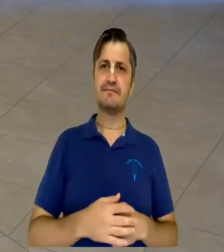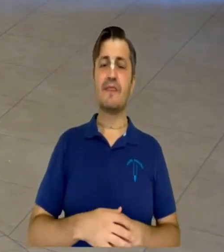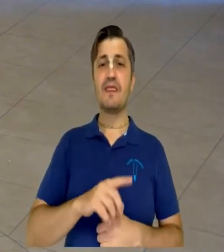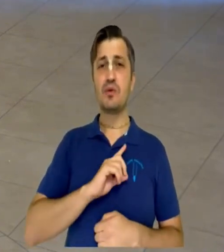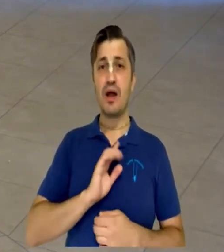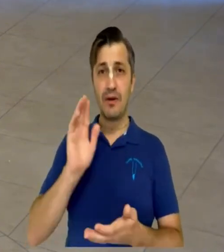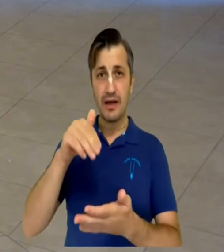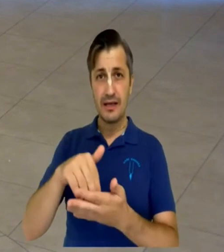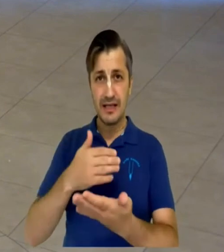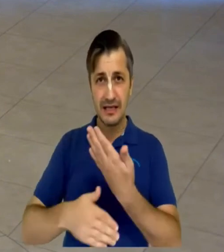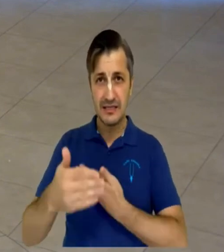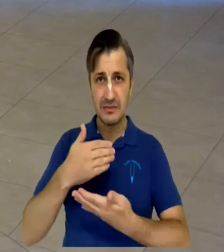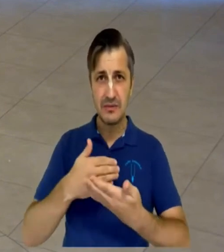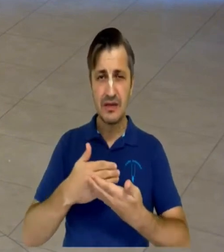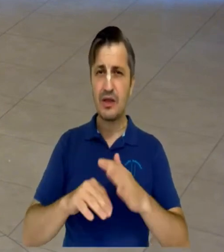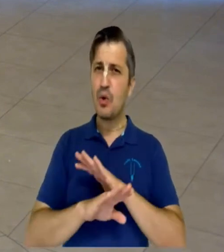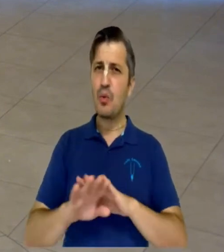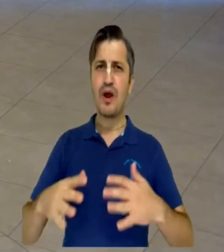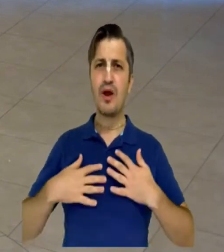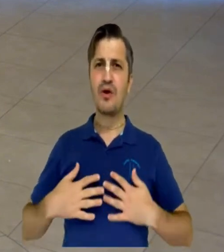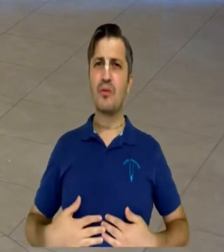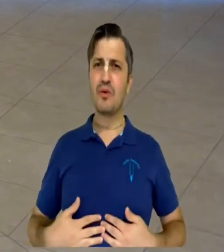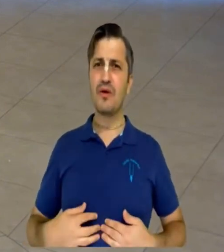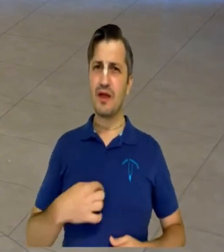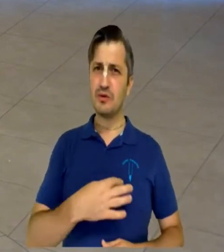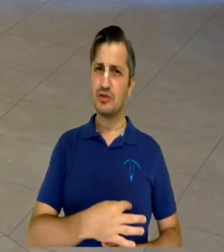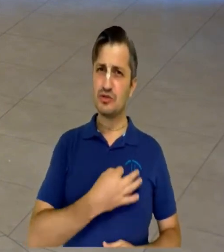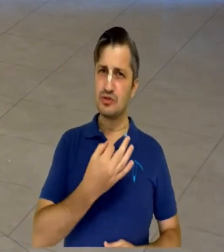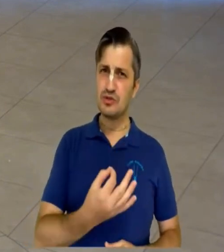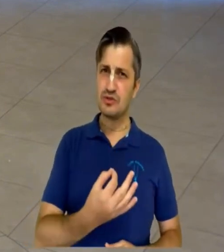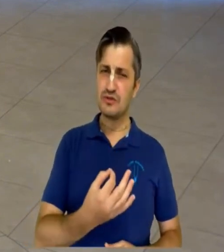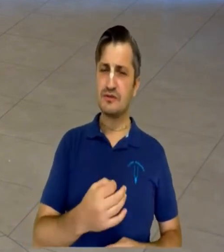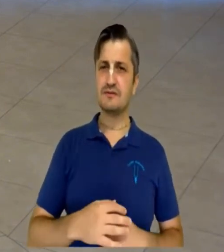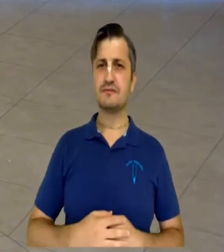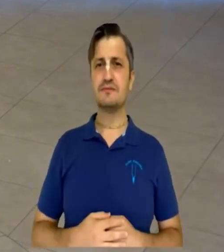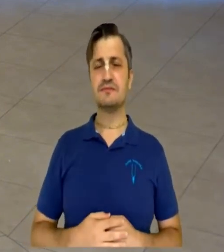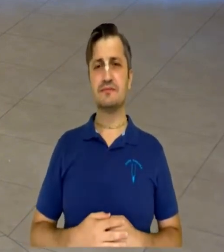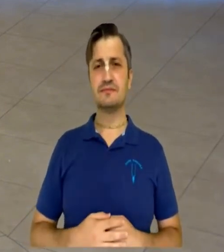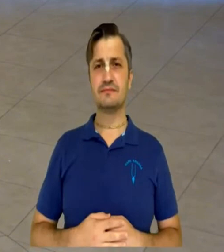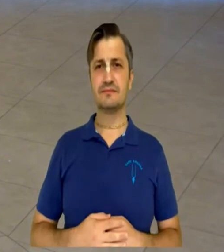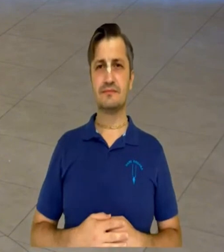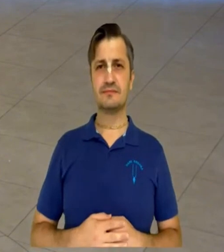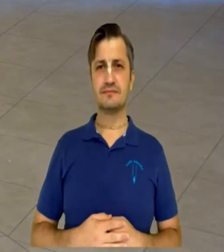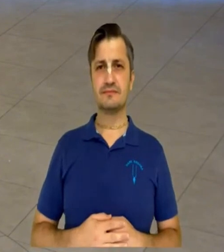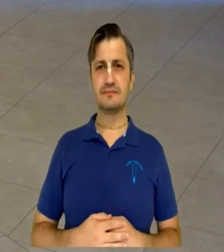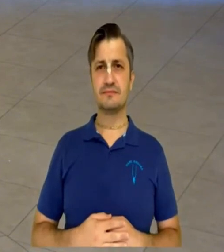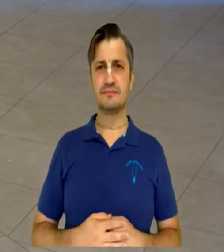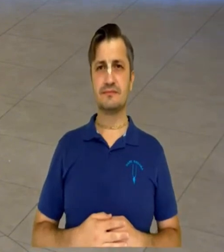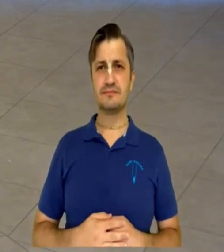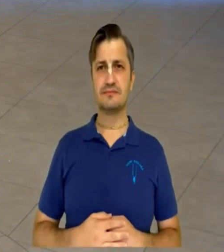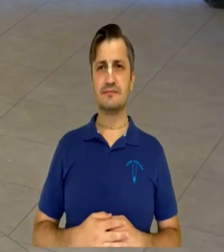are not disturbed by these changes of the body. And then, in the end of